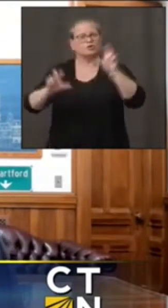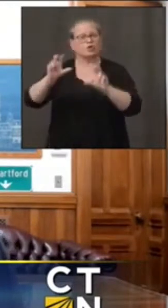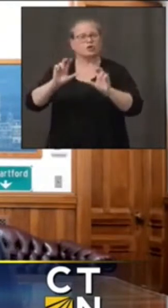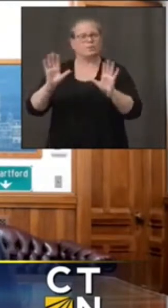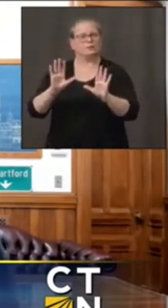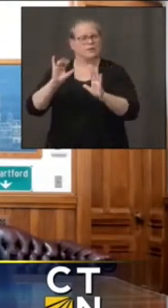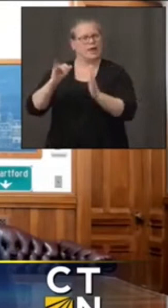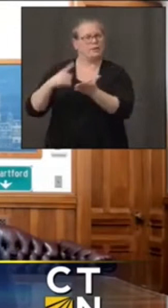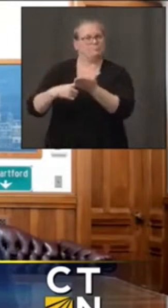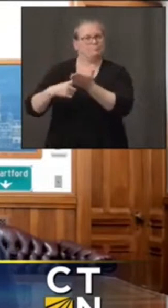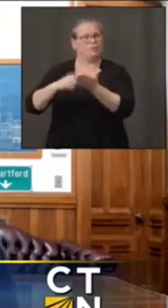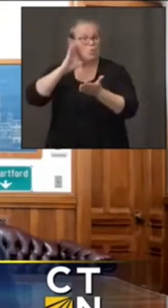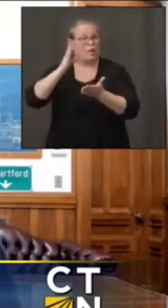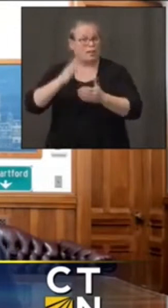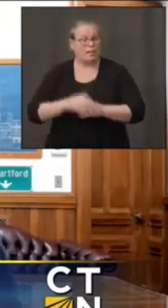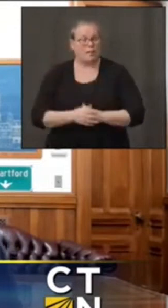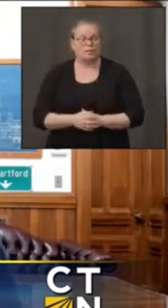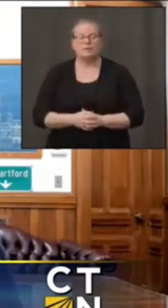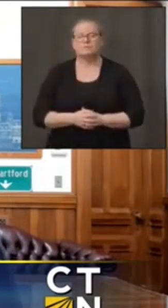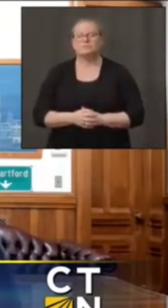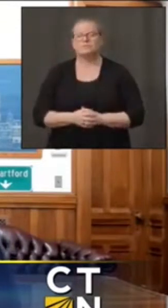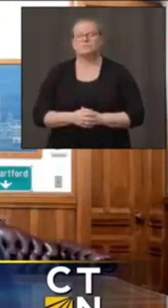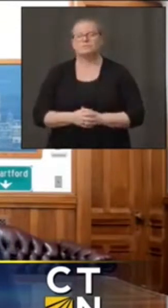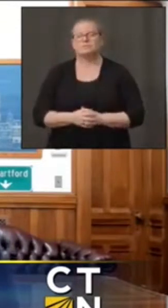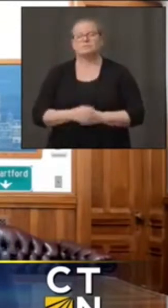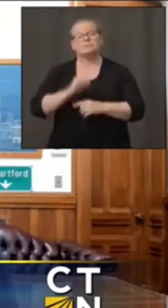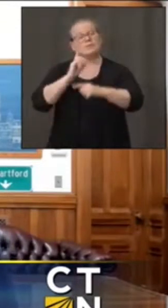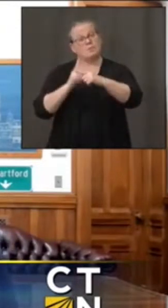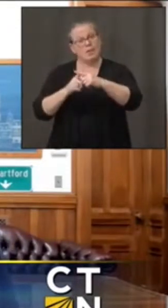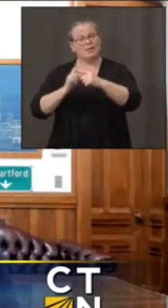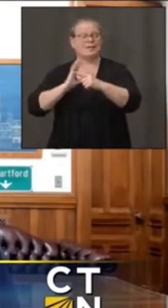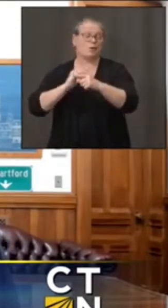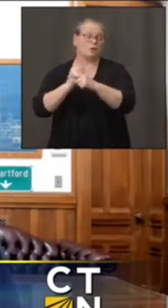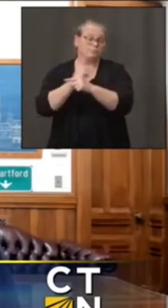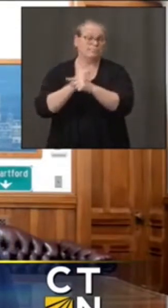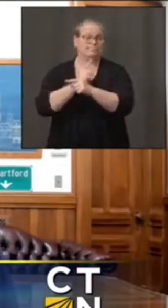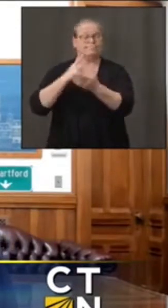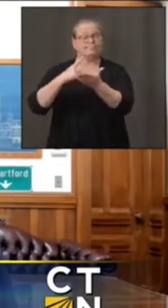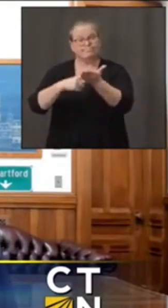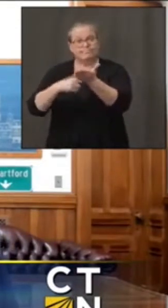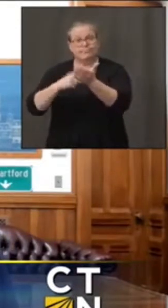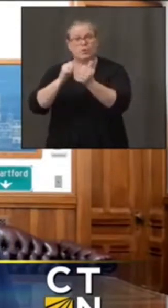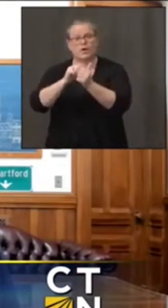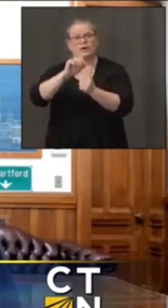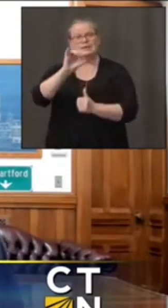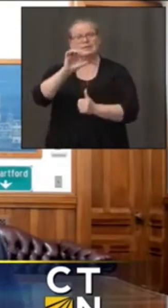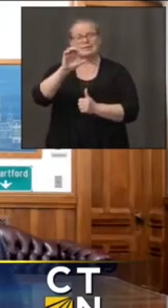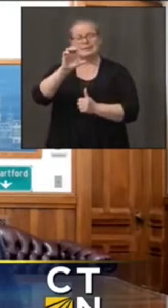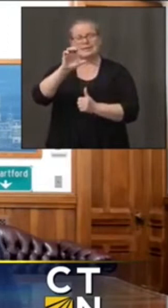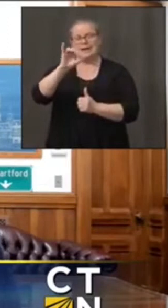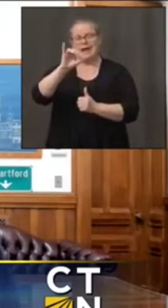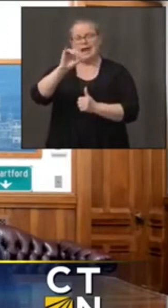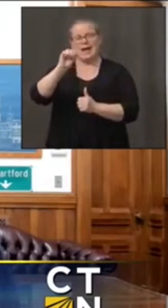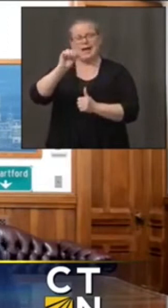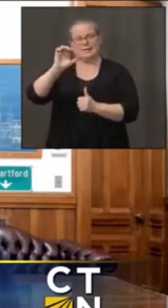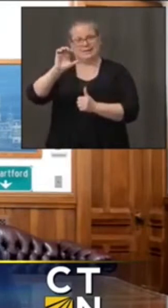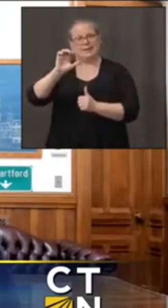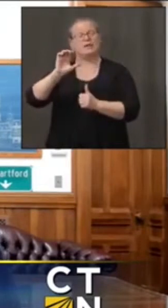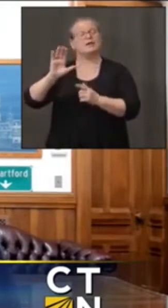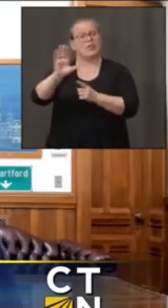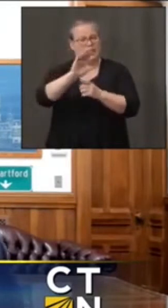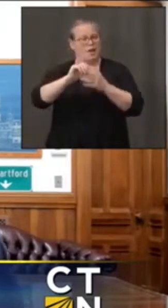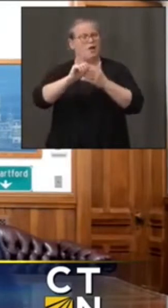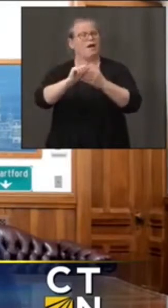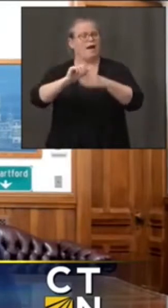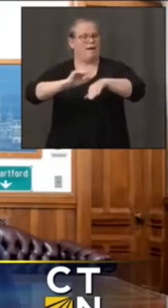with that, in addition to that, we are also having our usual conversations with the CIAC, who should be looking to put out their guidance for